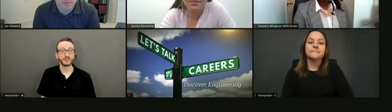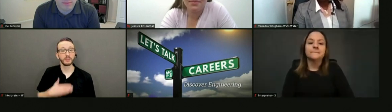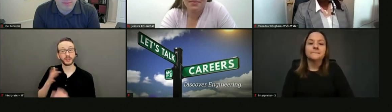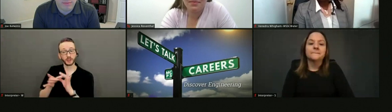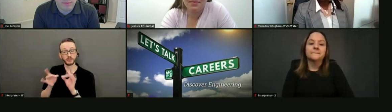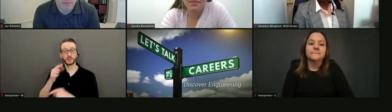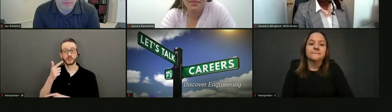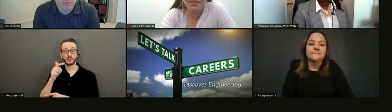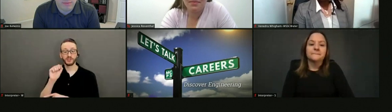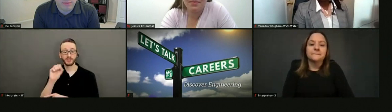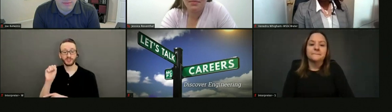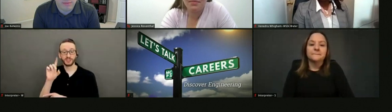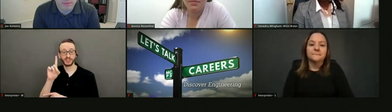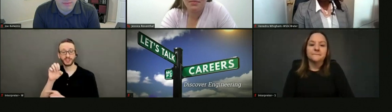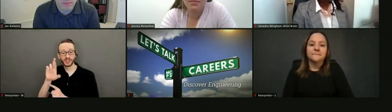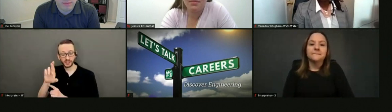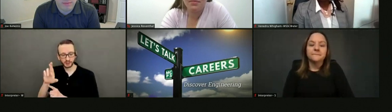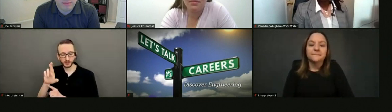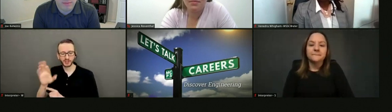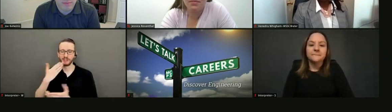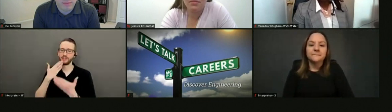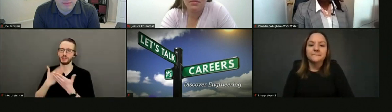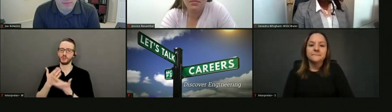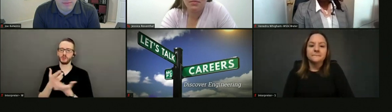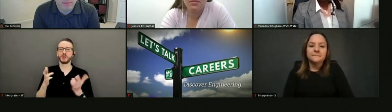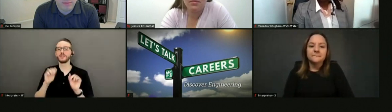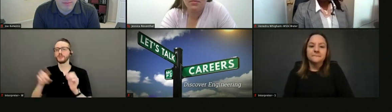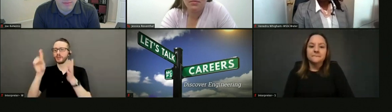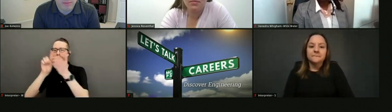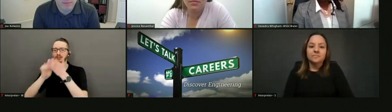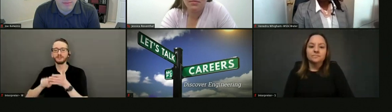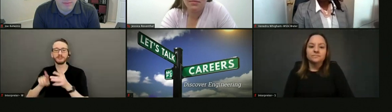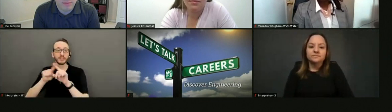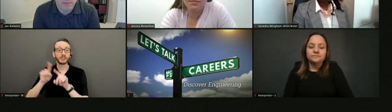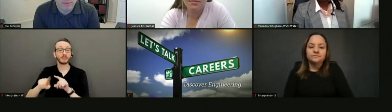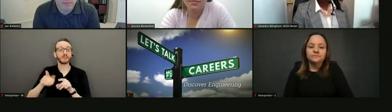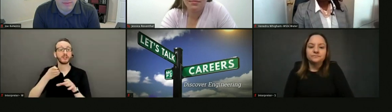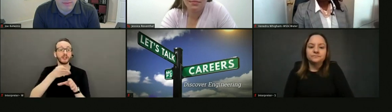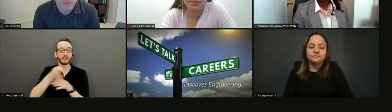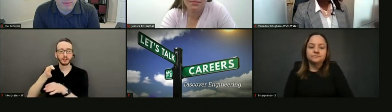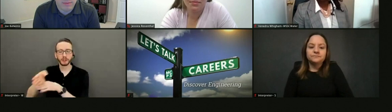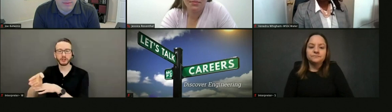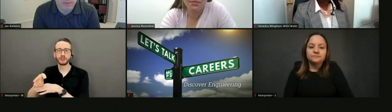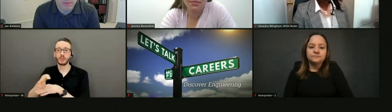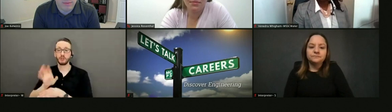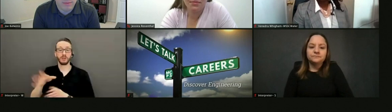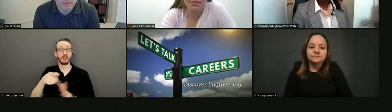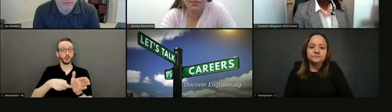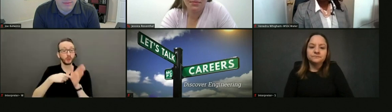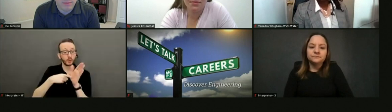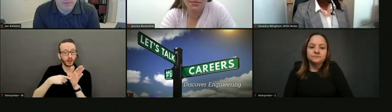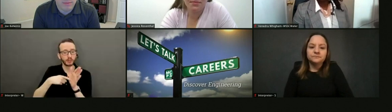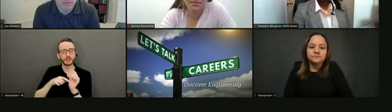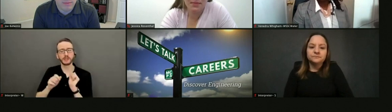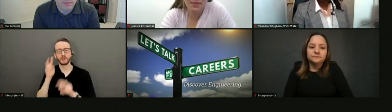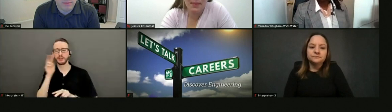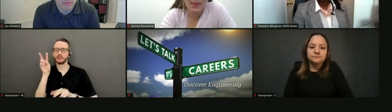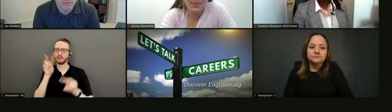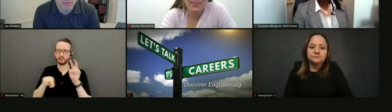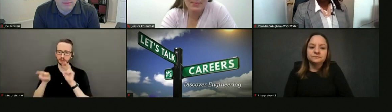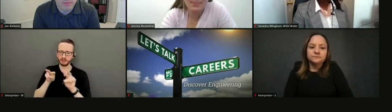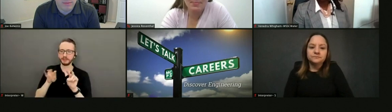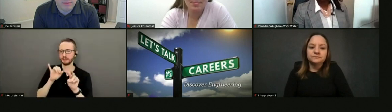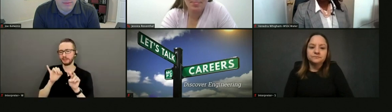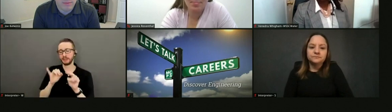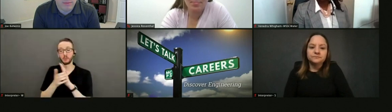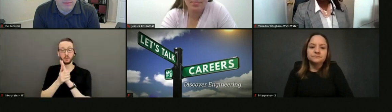that's a really good resource for kind of looking up what different careers are and what different requirements for certain careers are. And it gives students a good idea of what